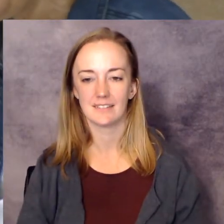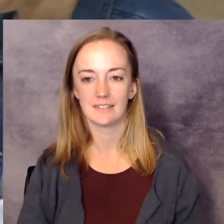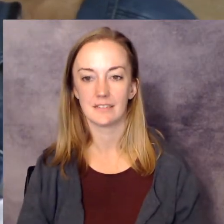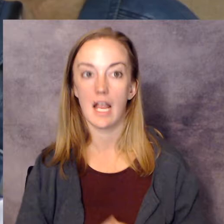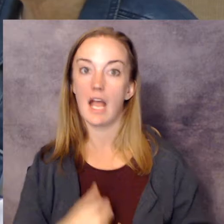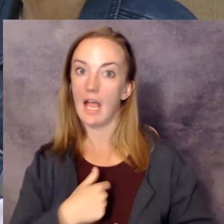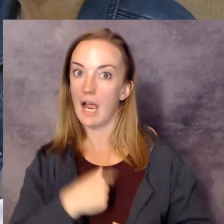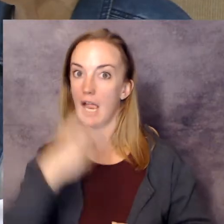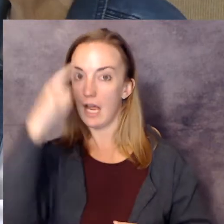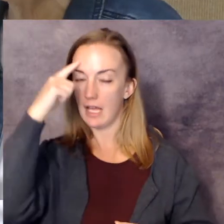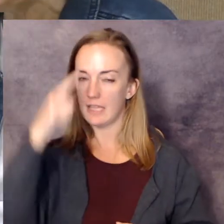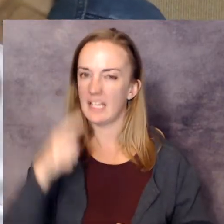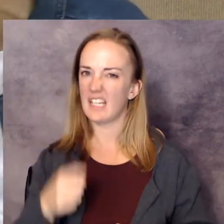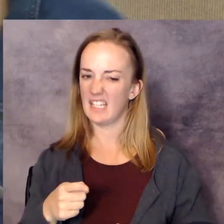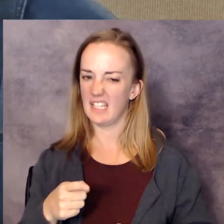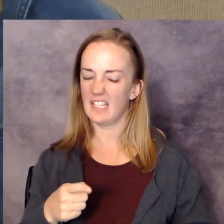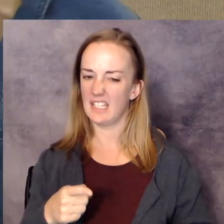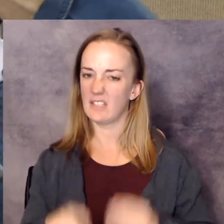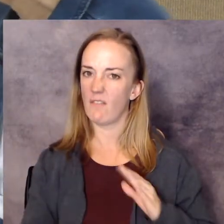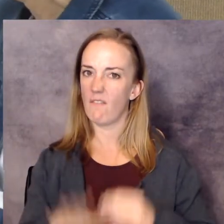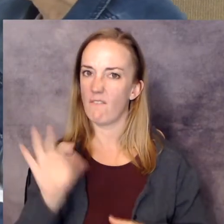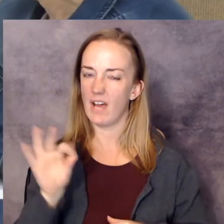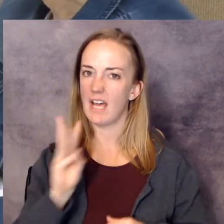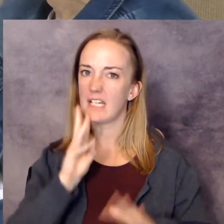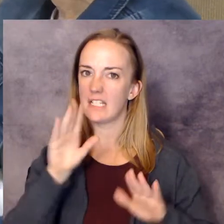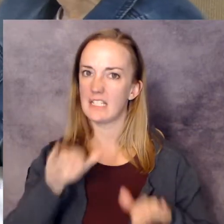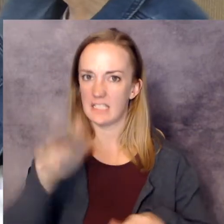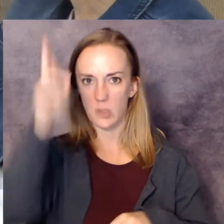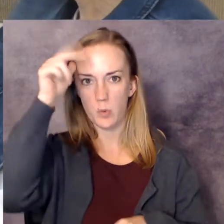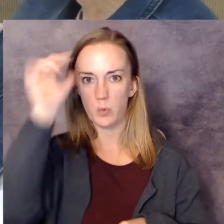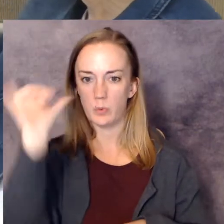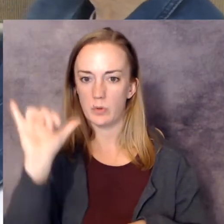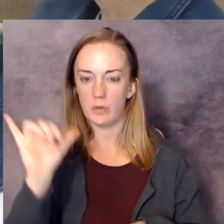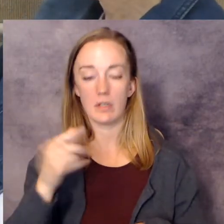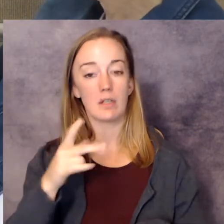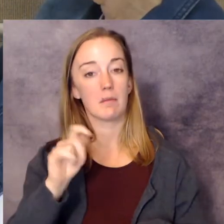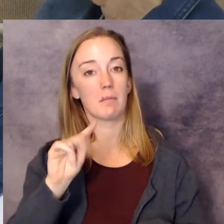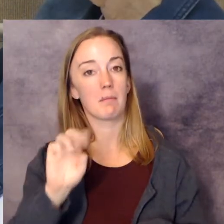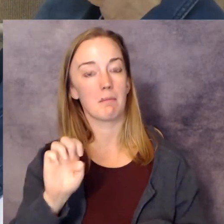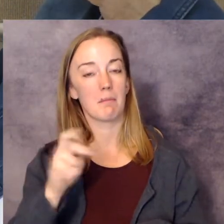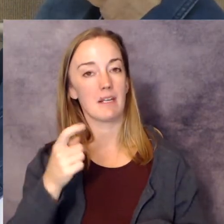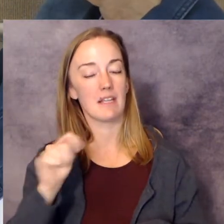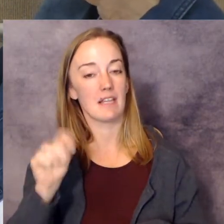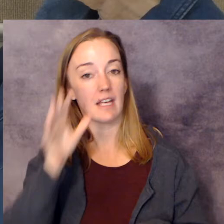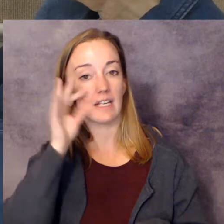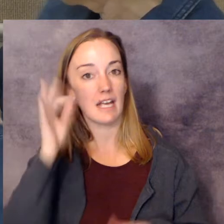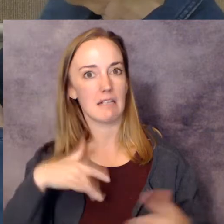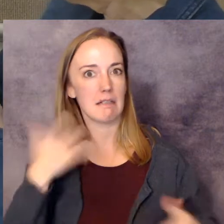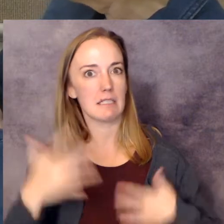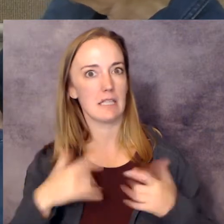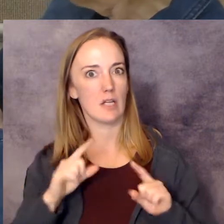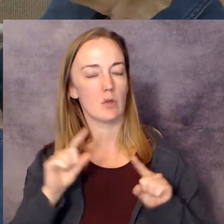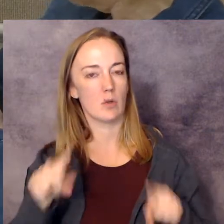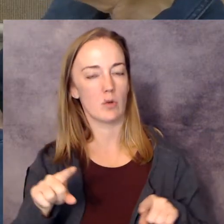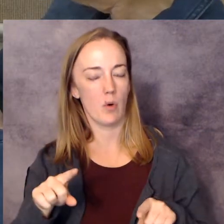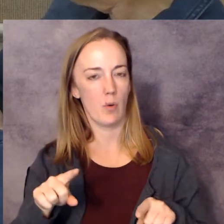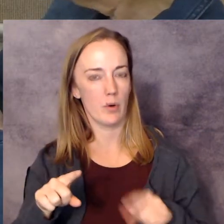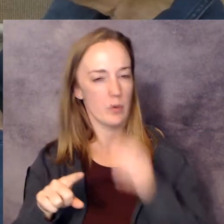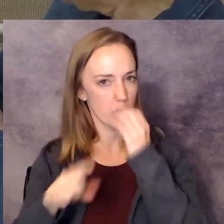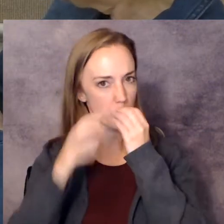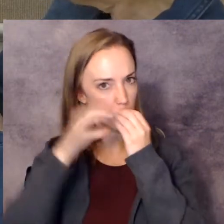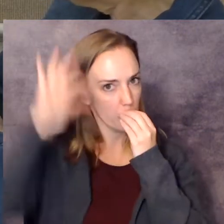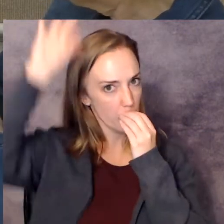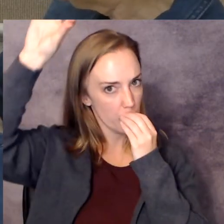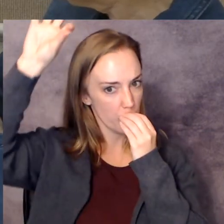And I think he finds a seahorse too. Pete the cat is excited. He's going scuba diving. Pete puts